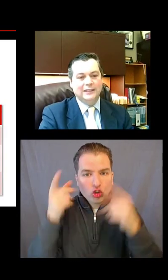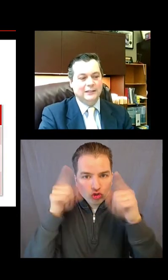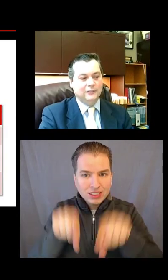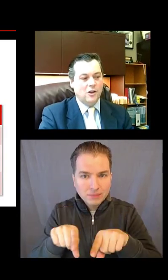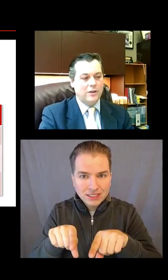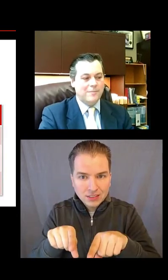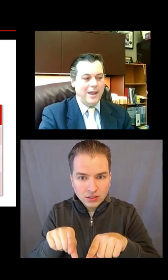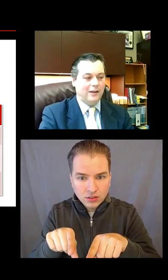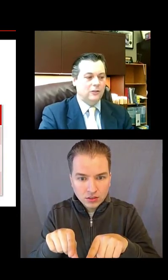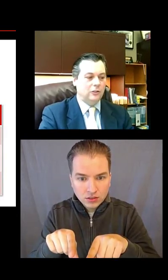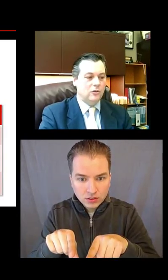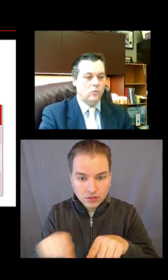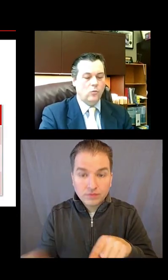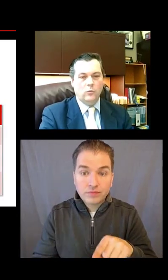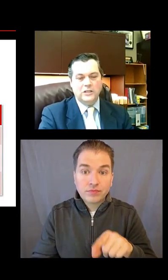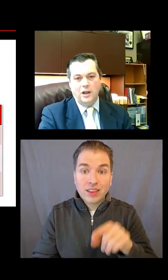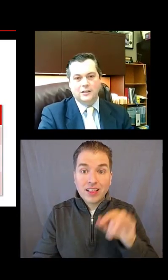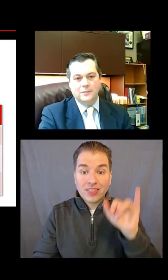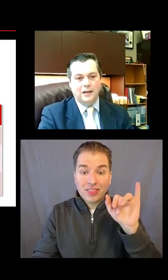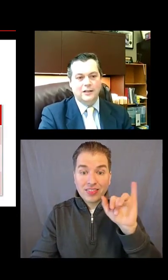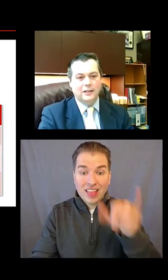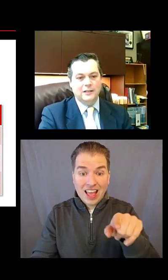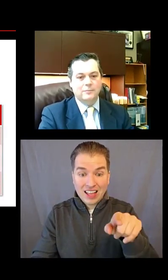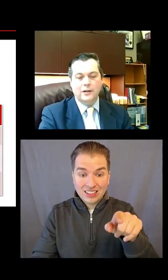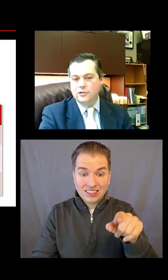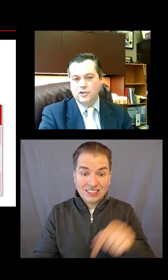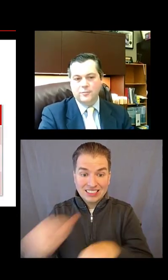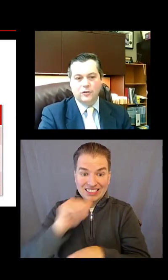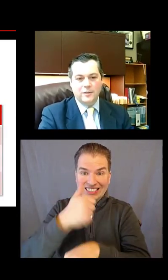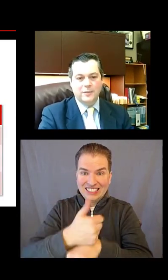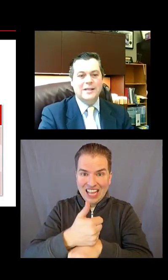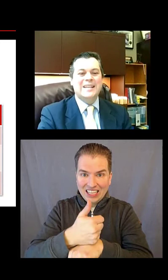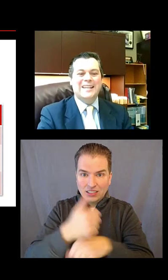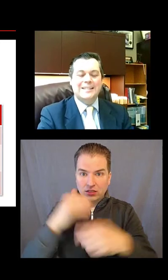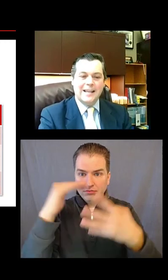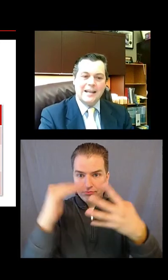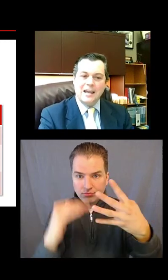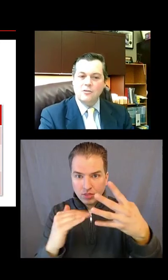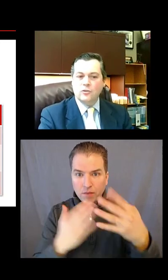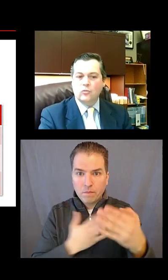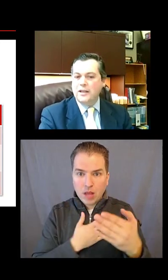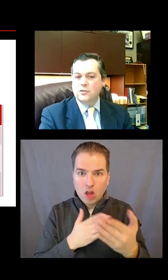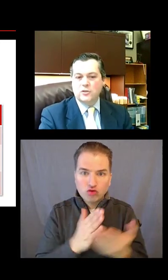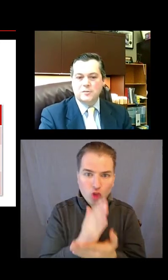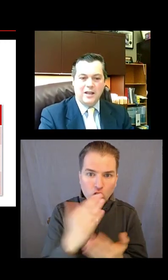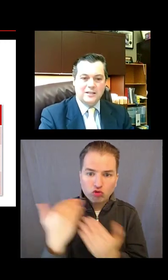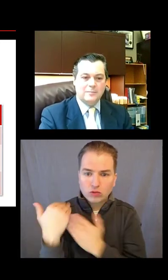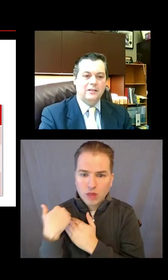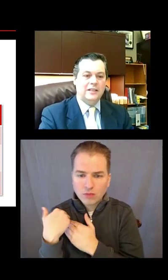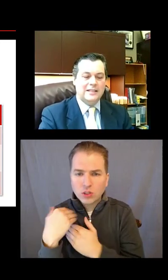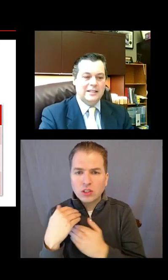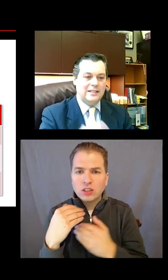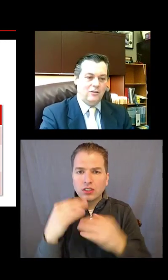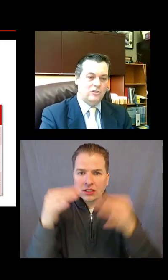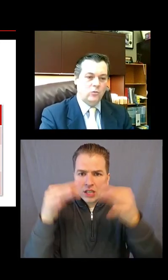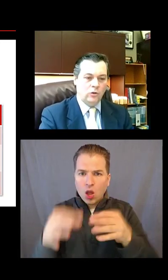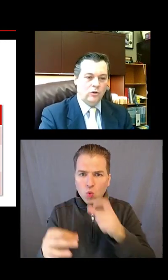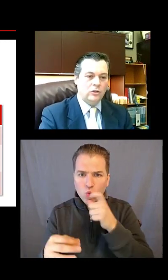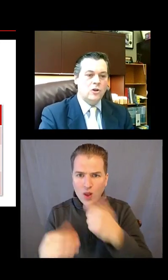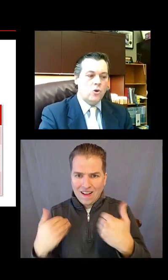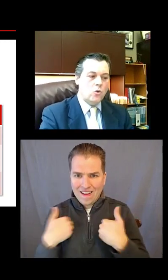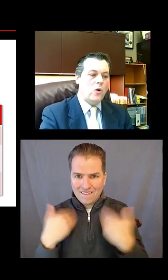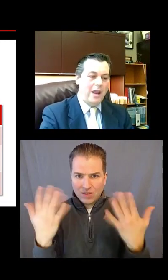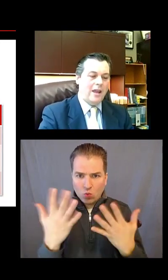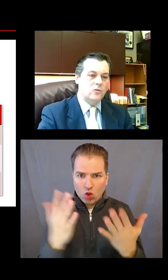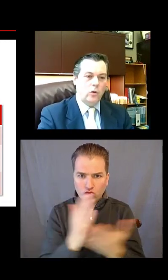that is going back to what we talked about in the partnership agreement. It's setting out the rights, responsibilities, it tells the